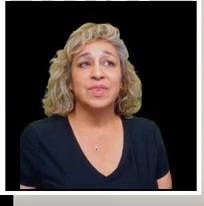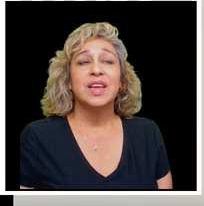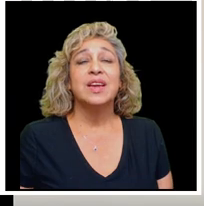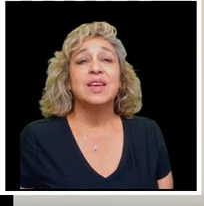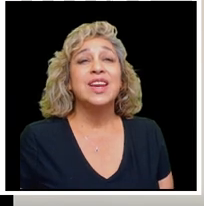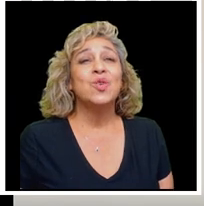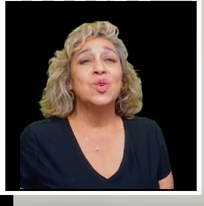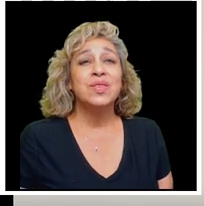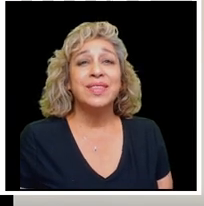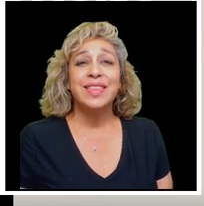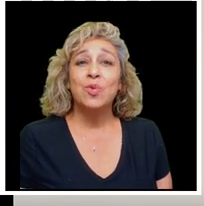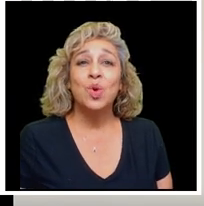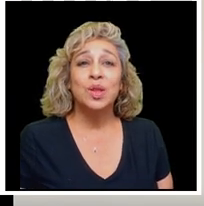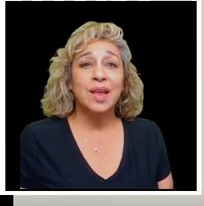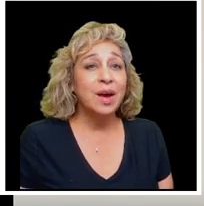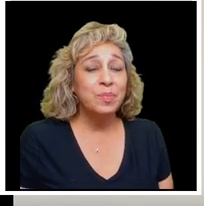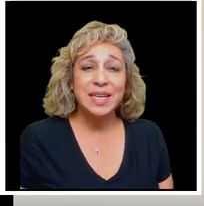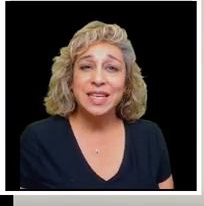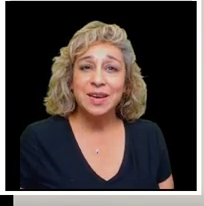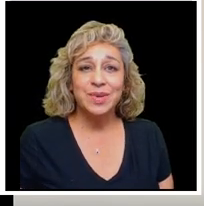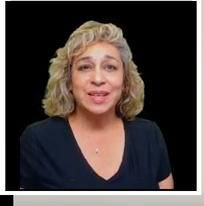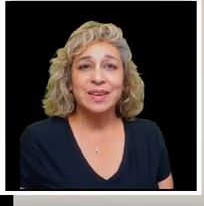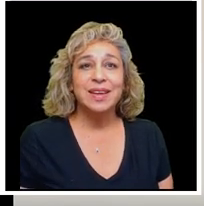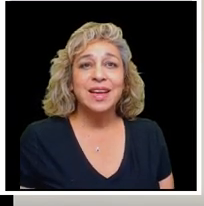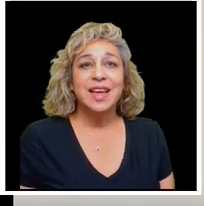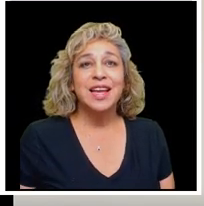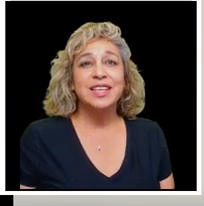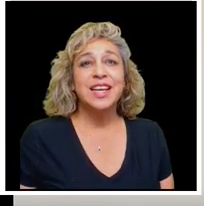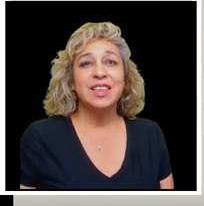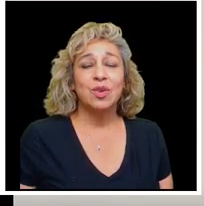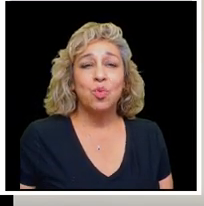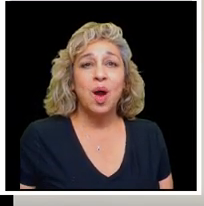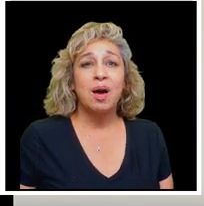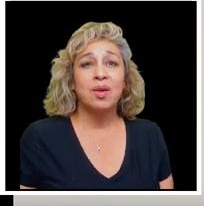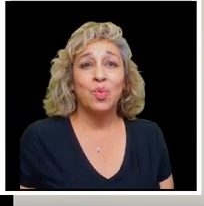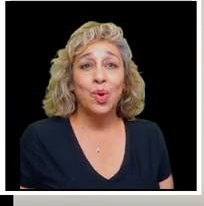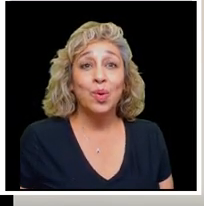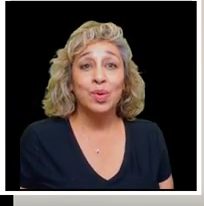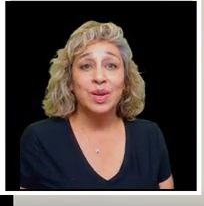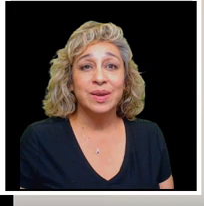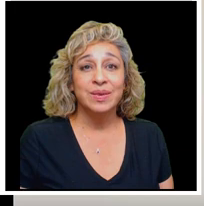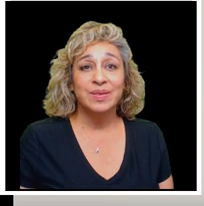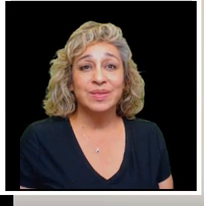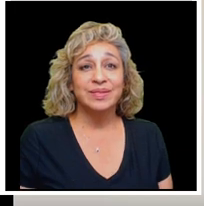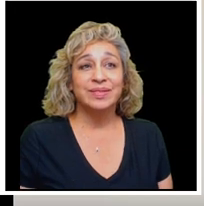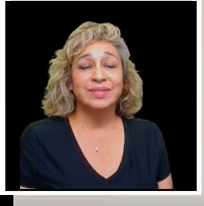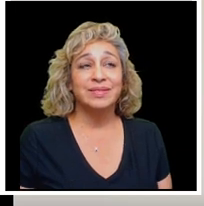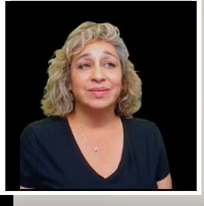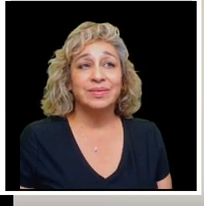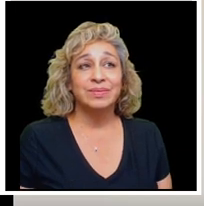in order that they will not be tempted and take the wrong road